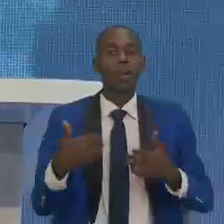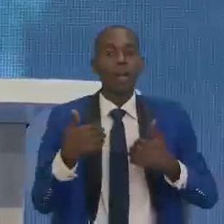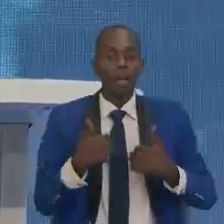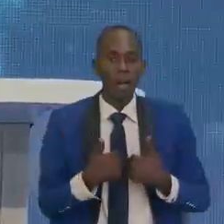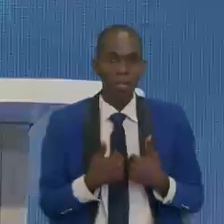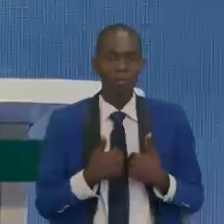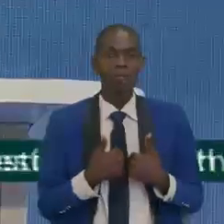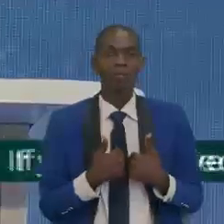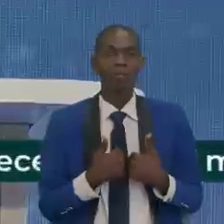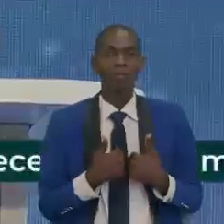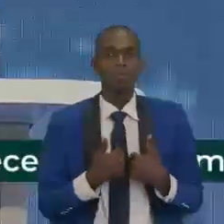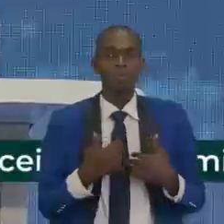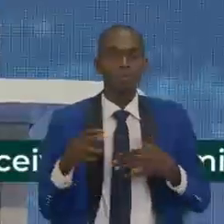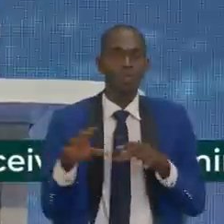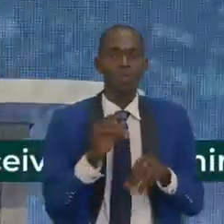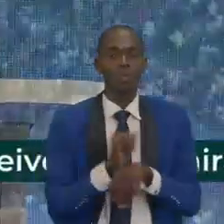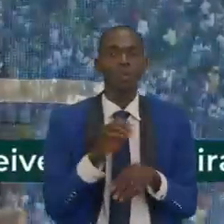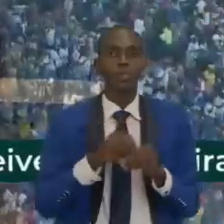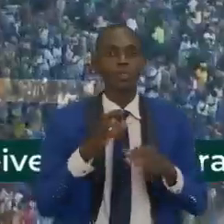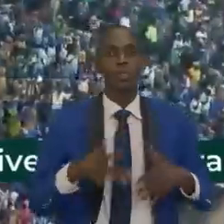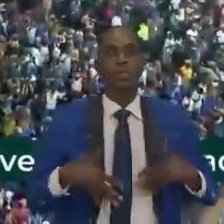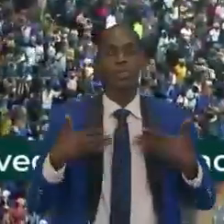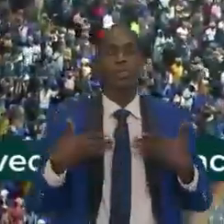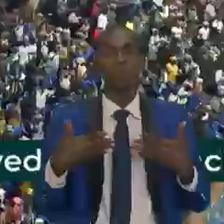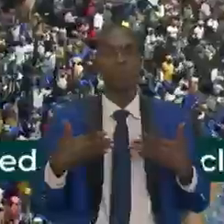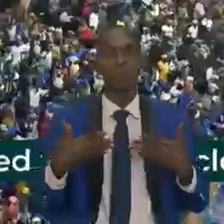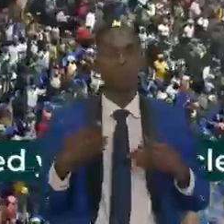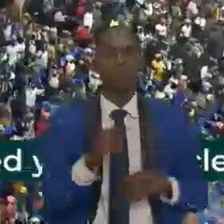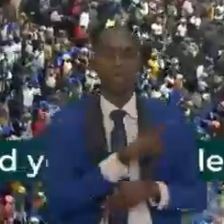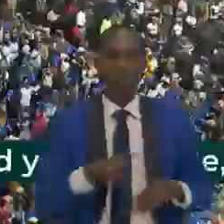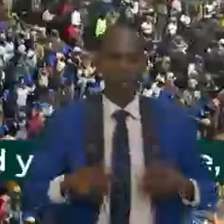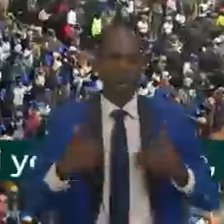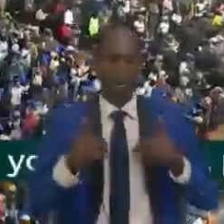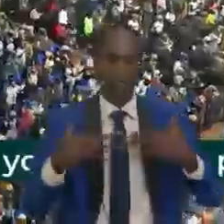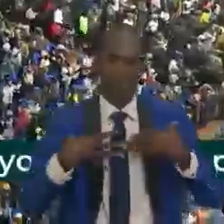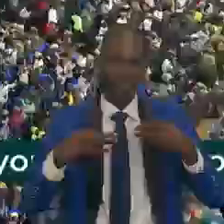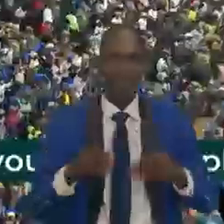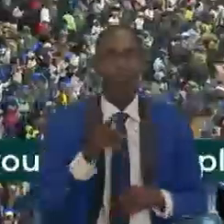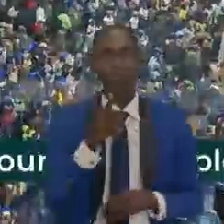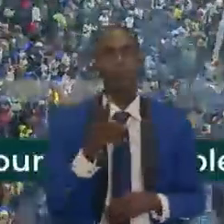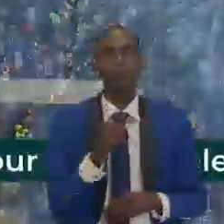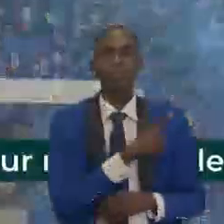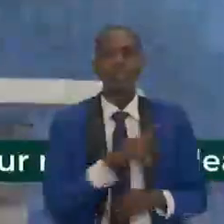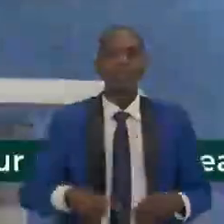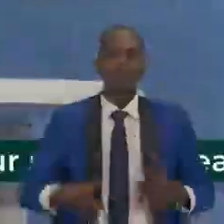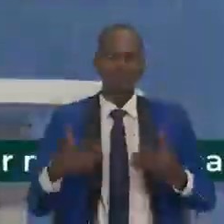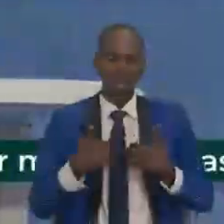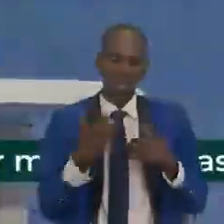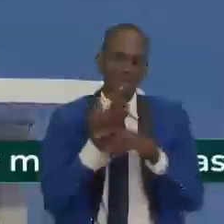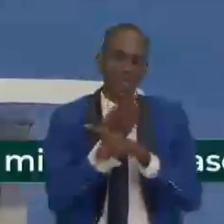life. The Lord has healed you. The Lord has delivered you.